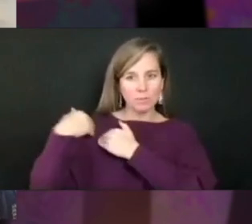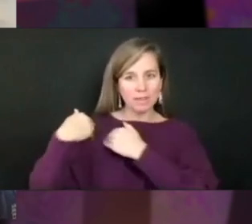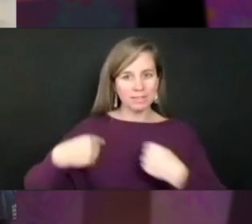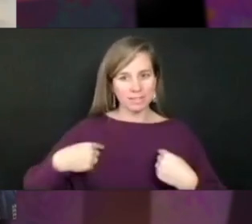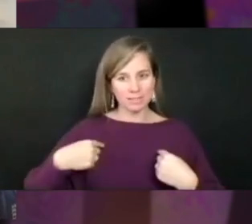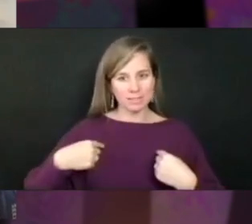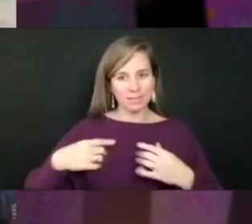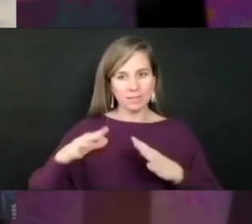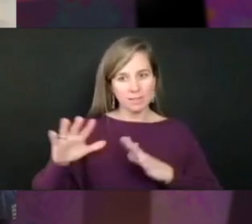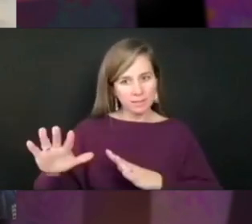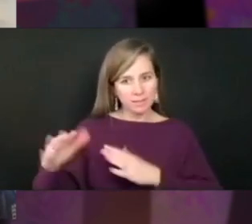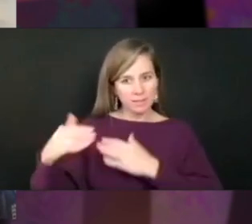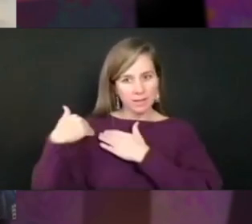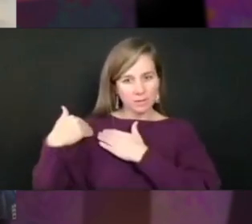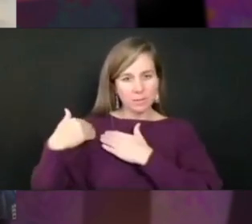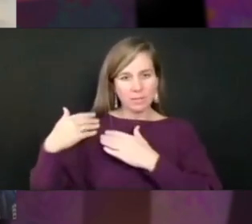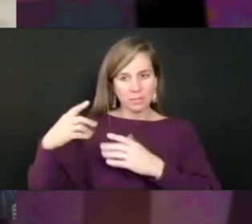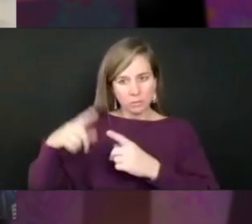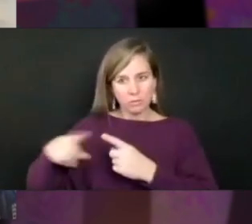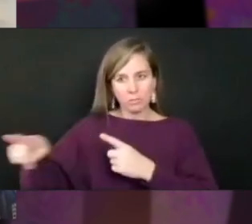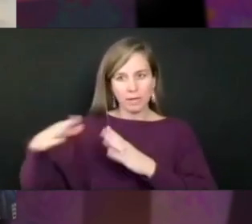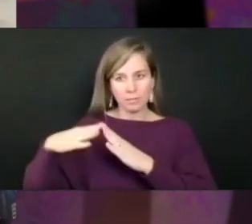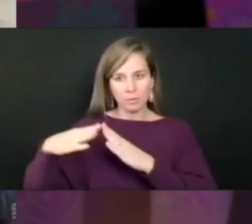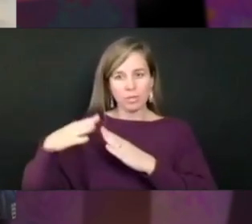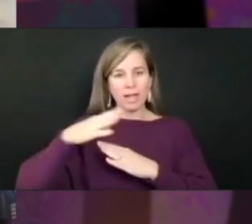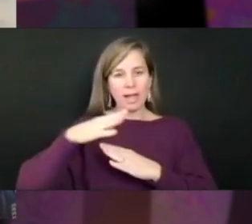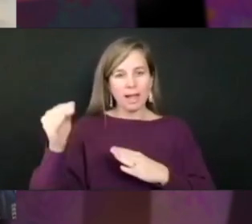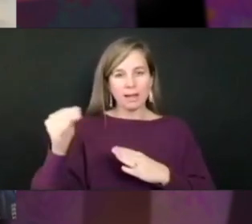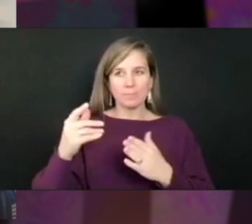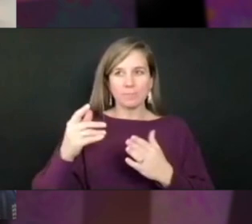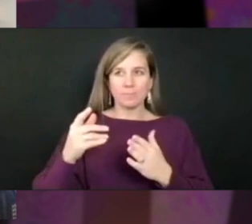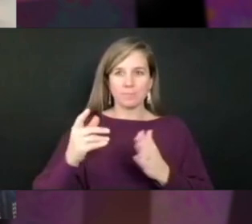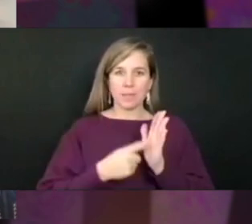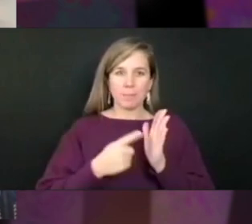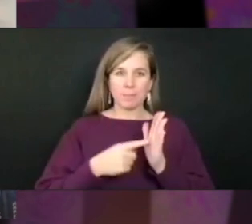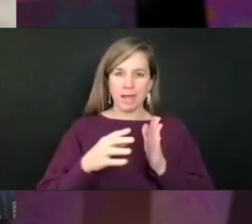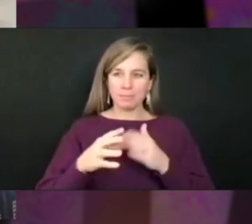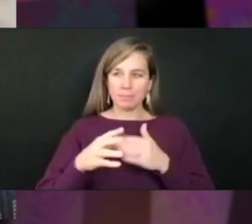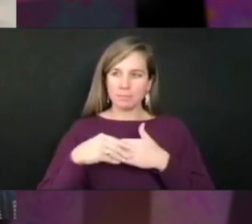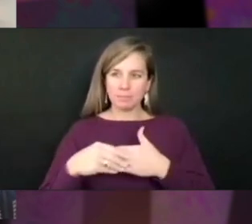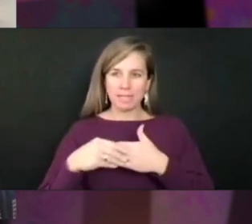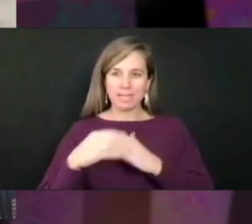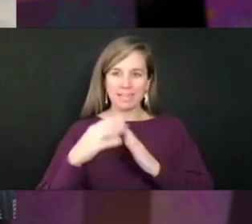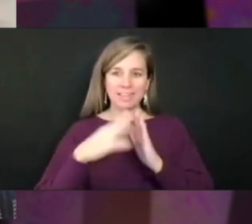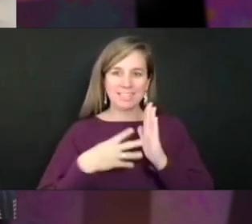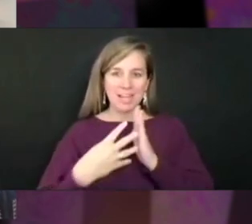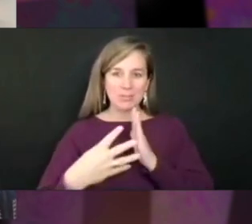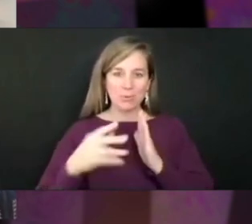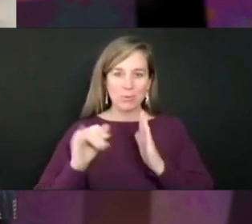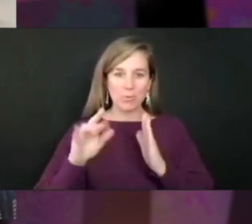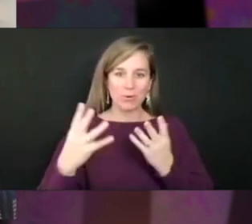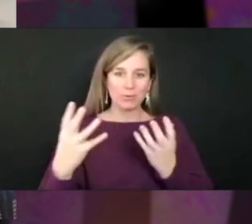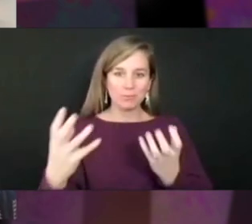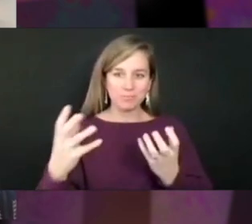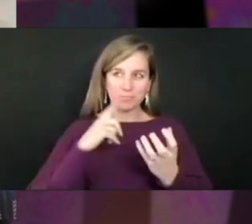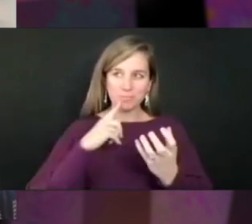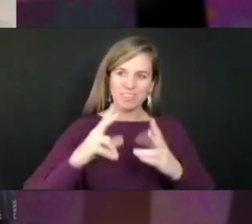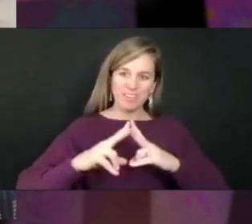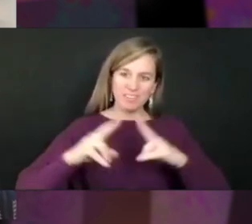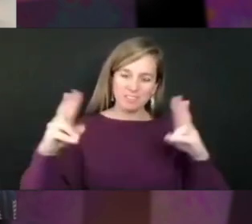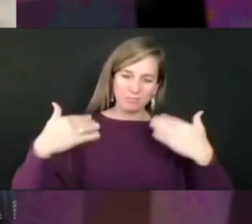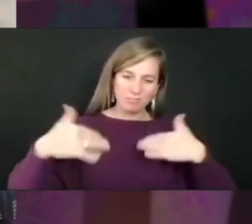Sometimes it's about trying to bend the schedules and the will of a very entrenched bureaucracy